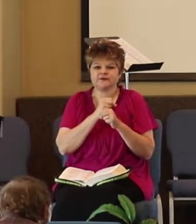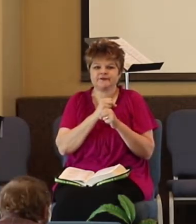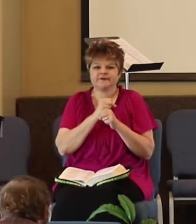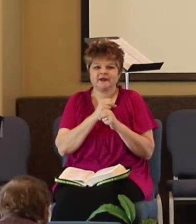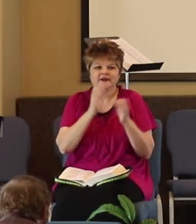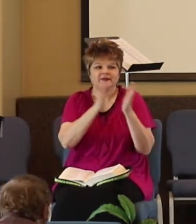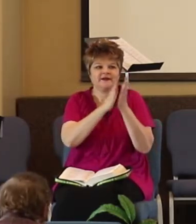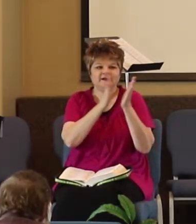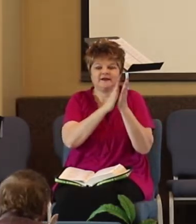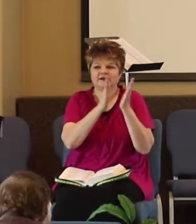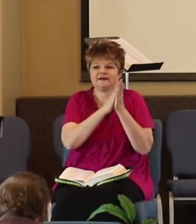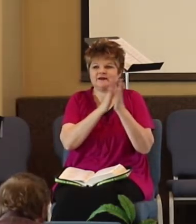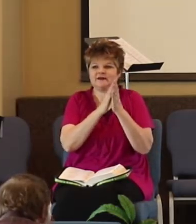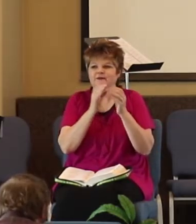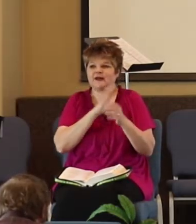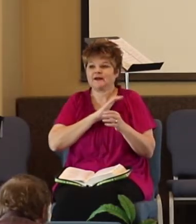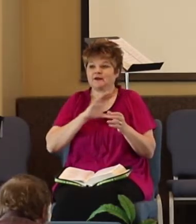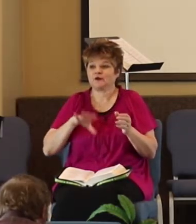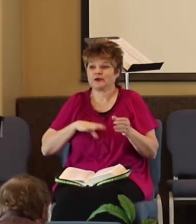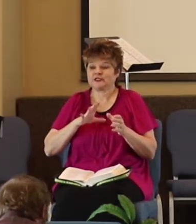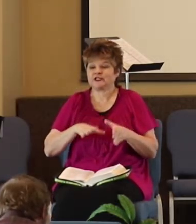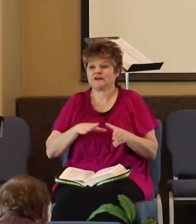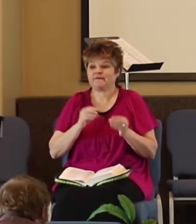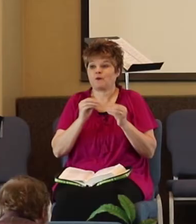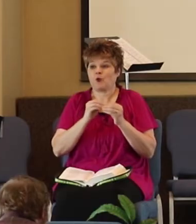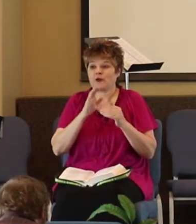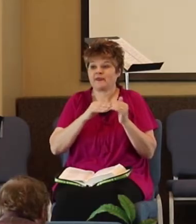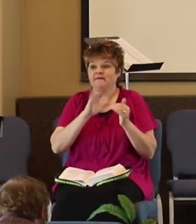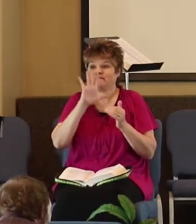Let's give them a hand. Praise God.